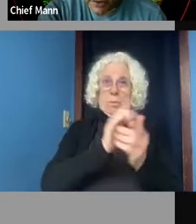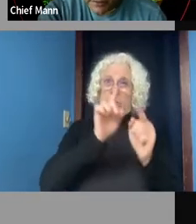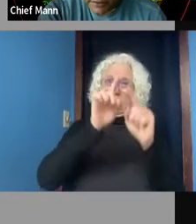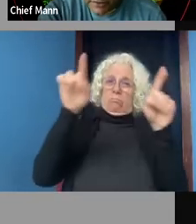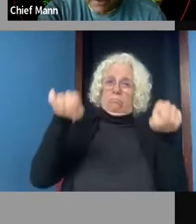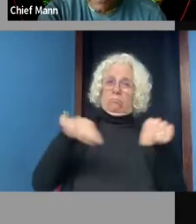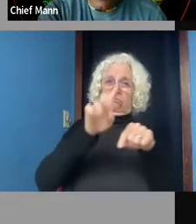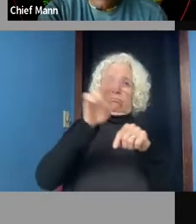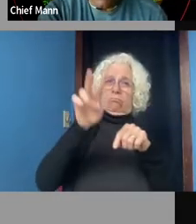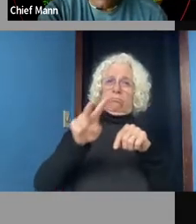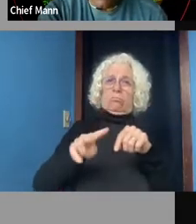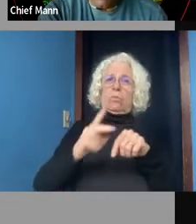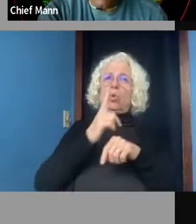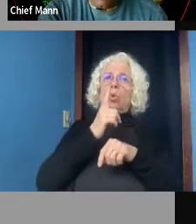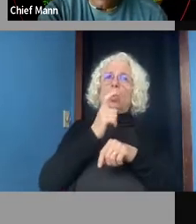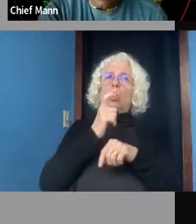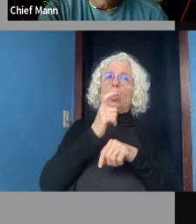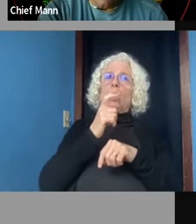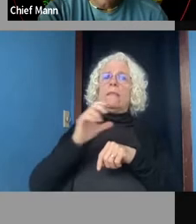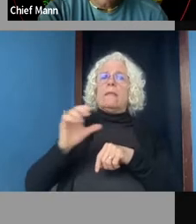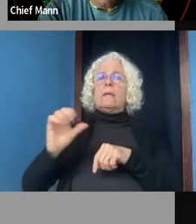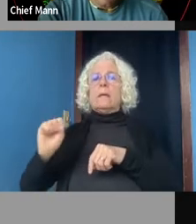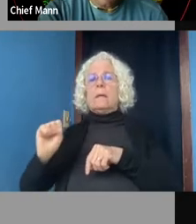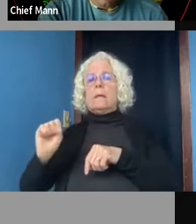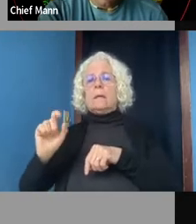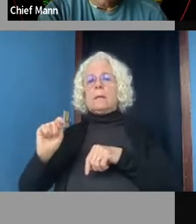the Stanford. And